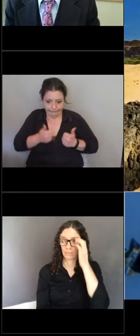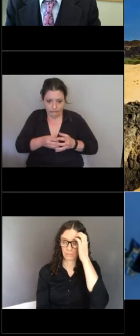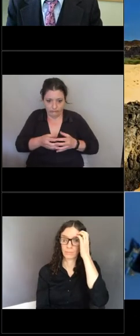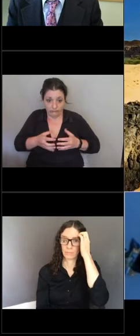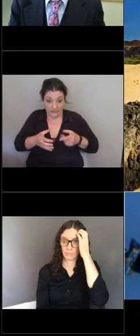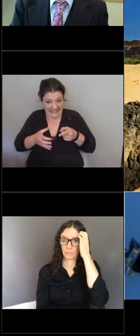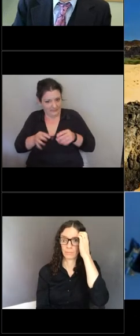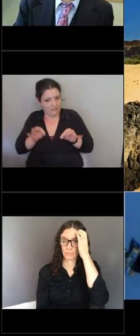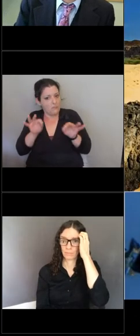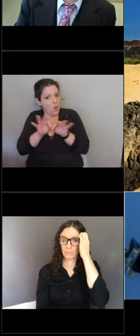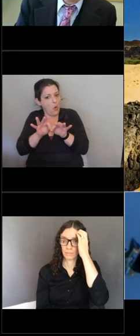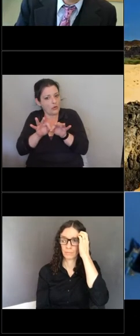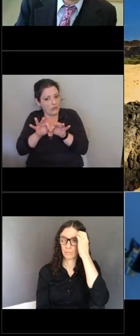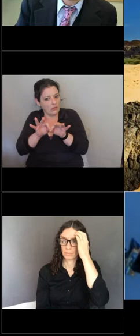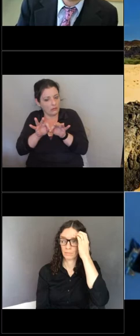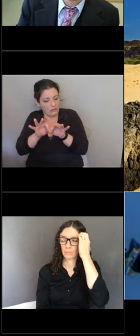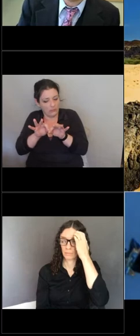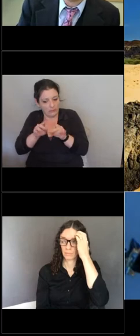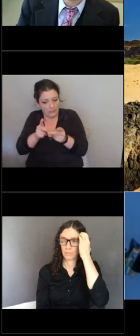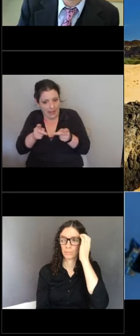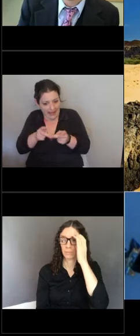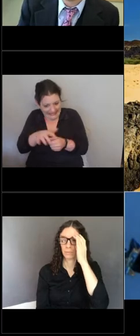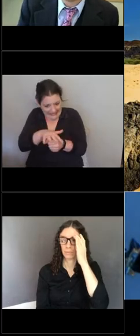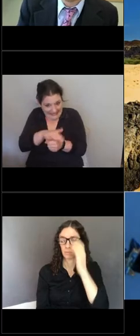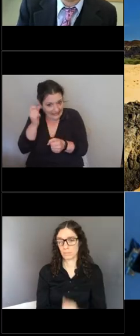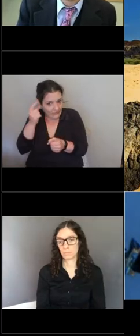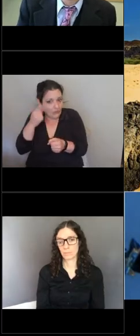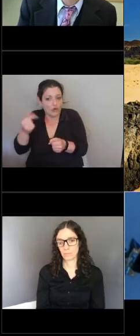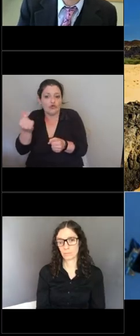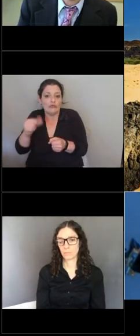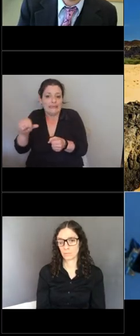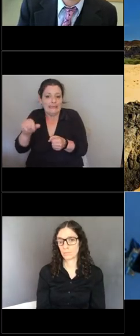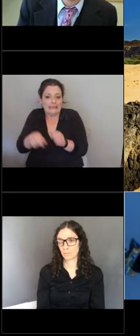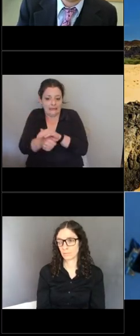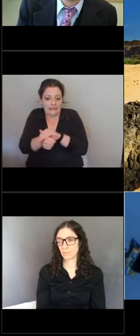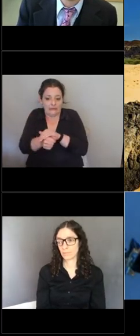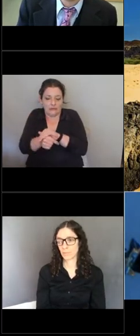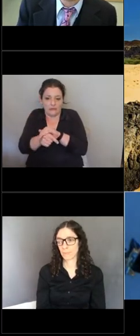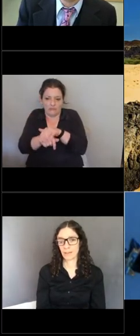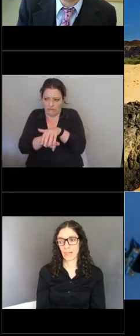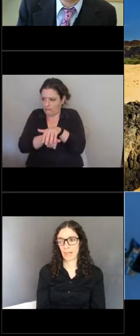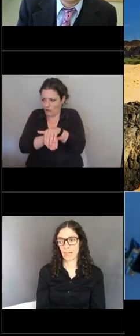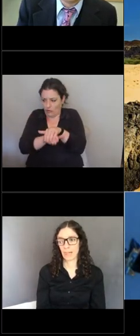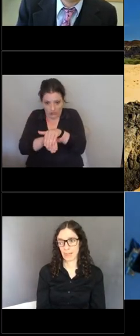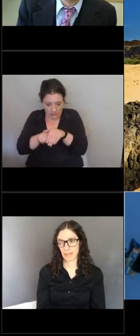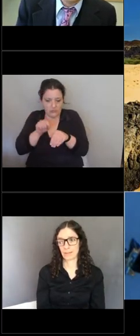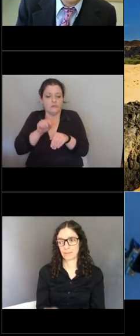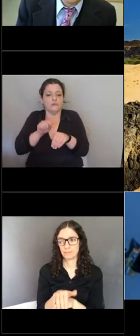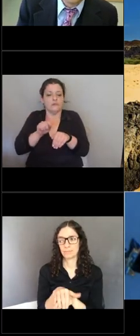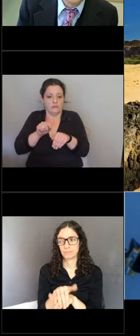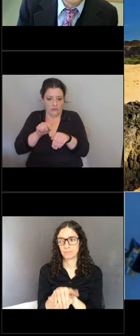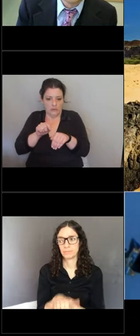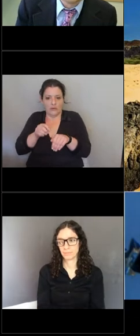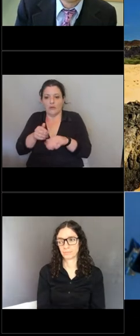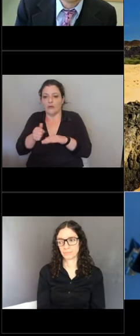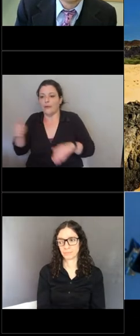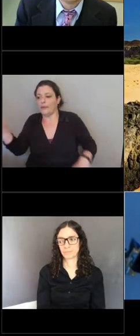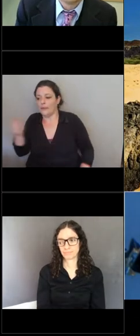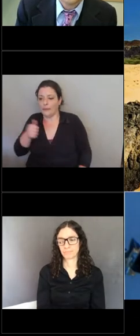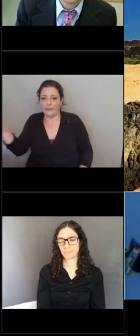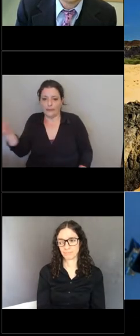to eat and forage off the coast of Brazil and then do the 6,000 kilometer trip every year from feeding off of